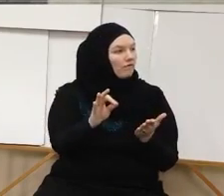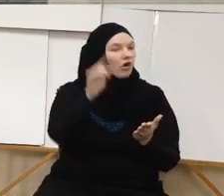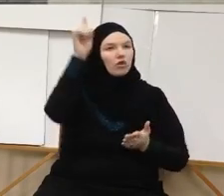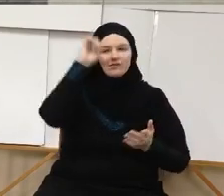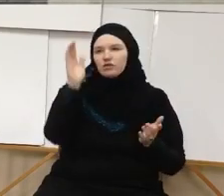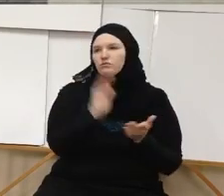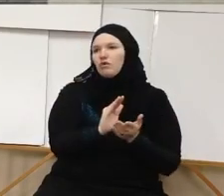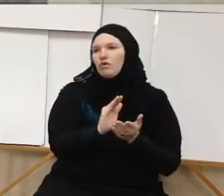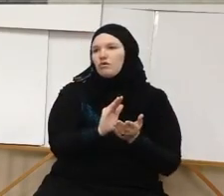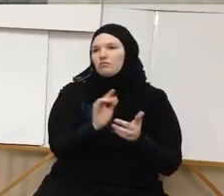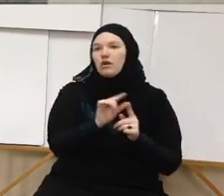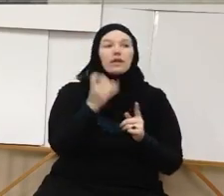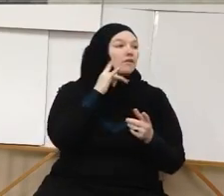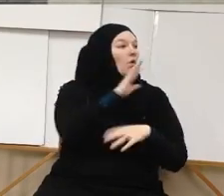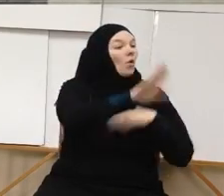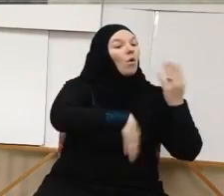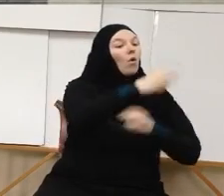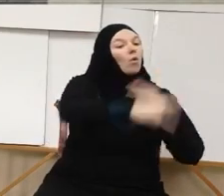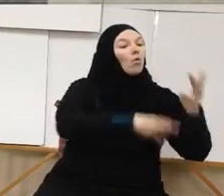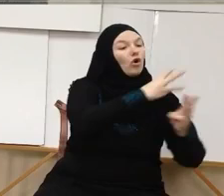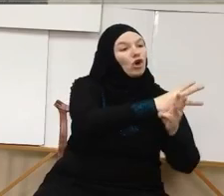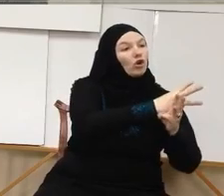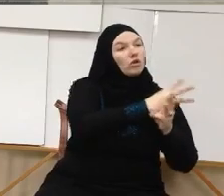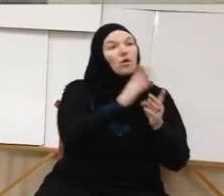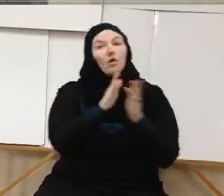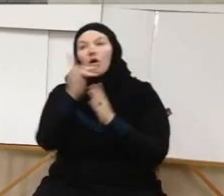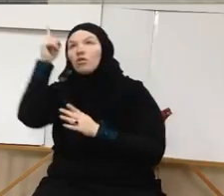Even if you get the whole world, it's a small price.